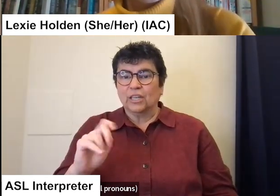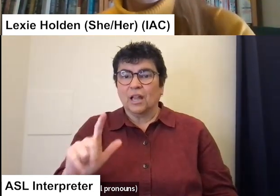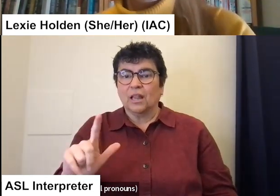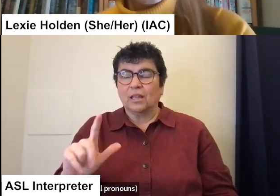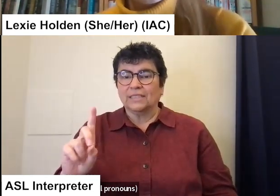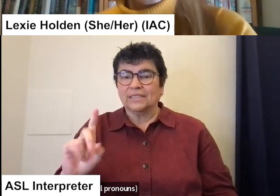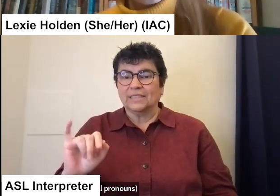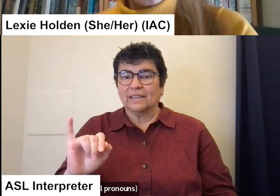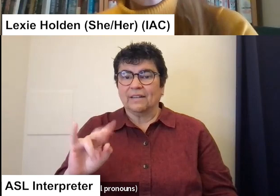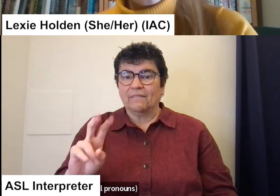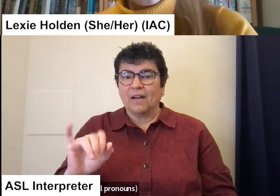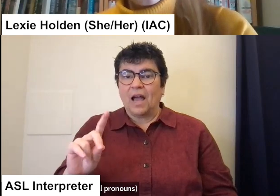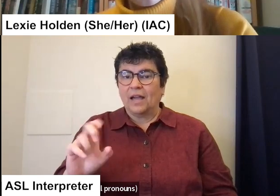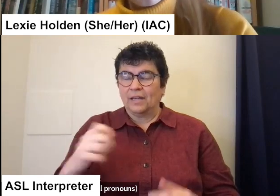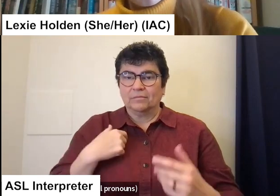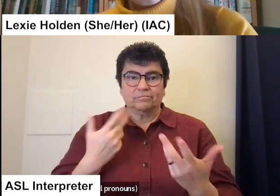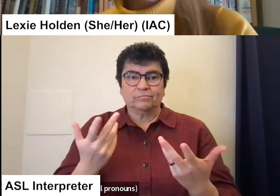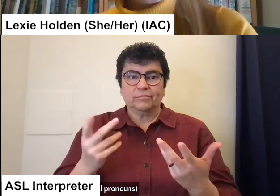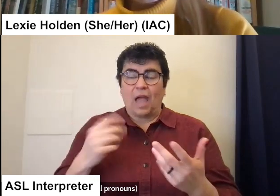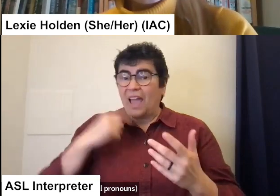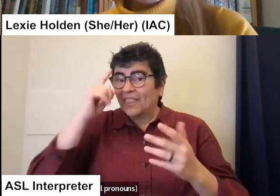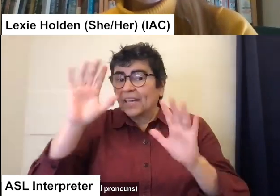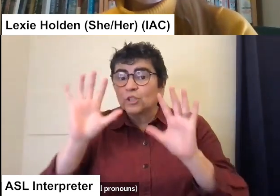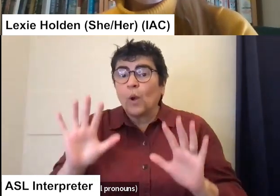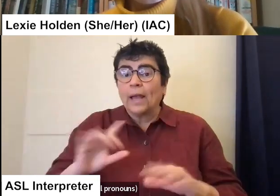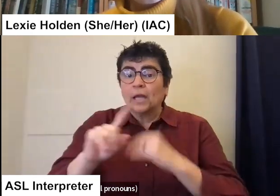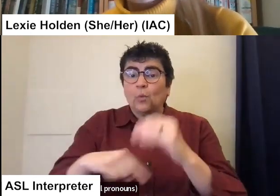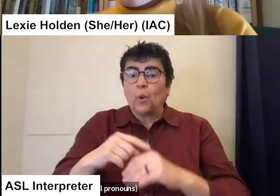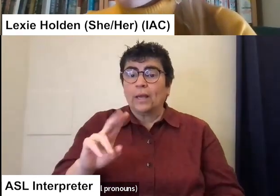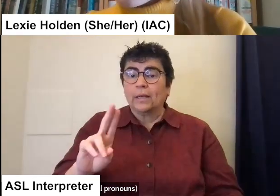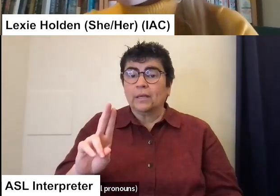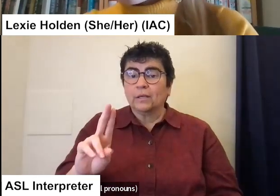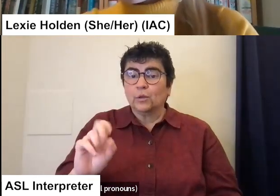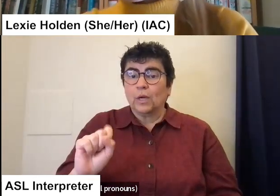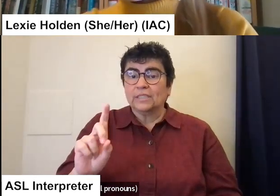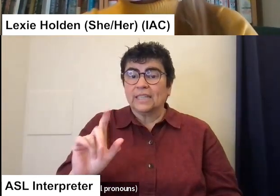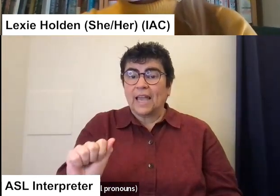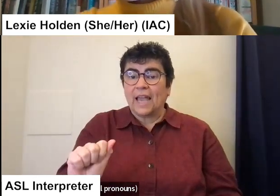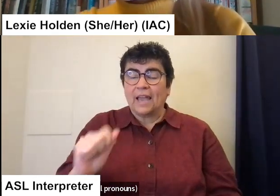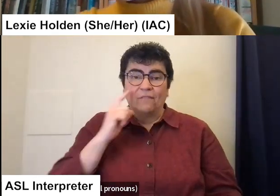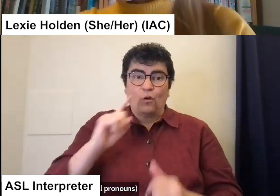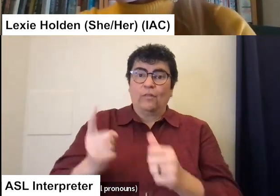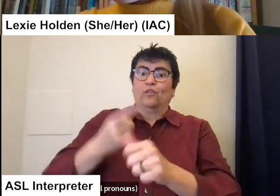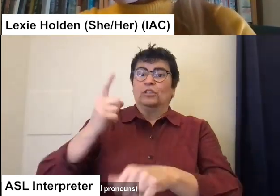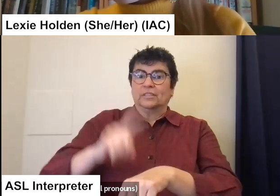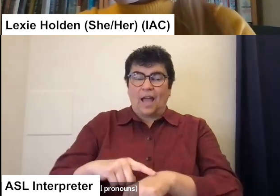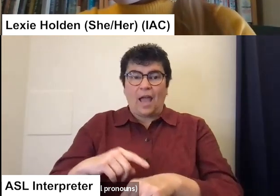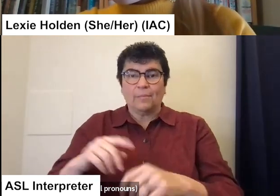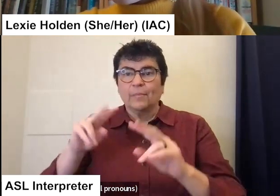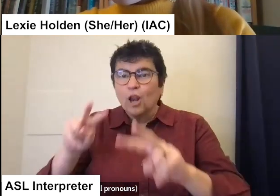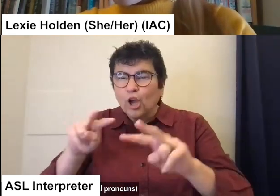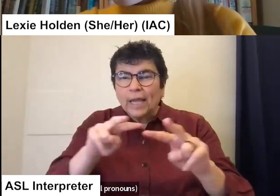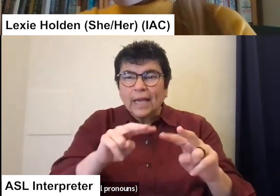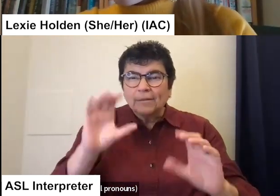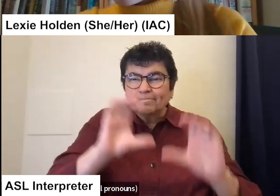so I think it's great when USDA is kind of, for the first time, looking at ways